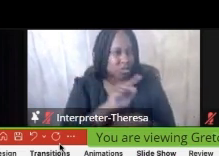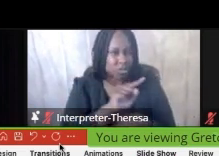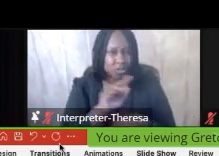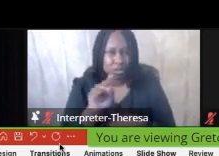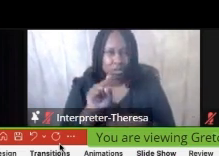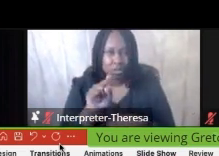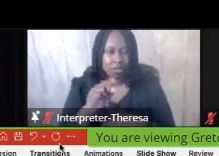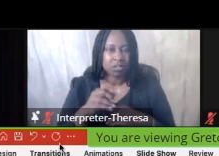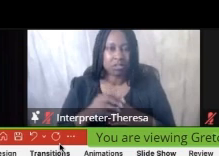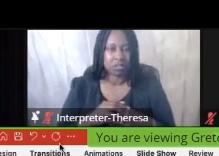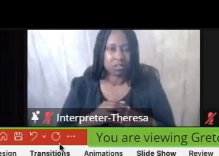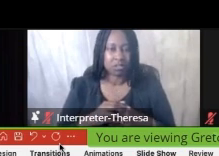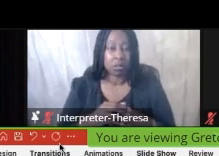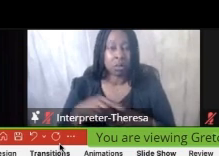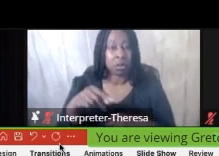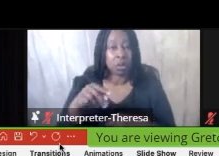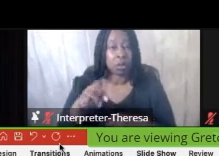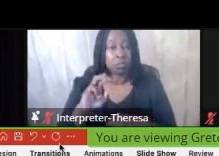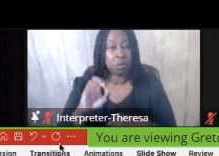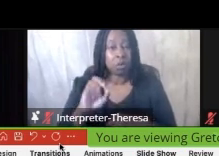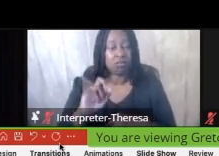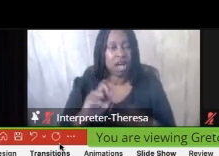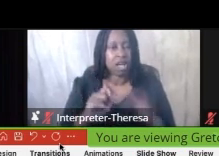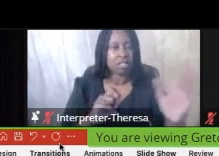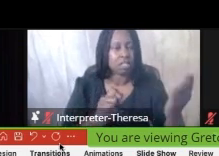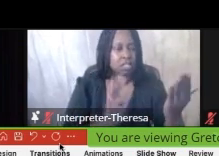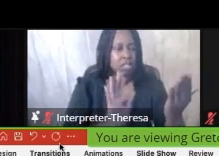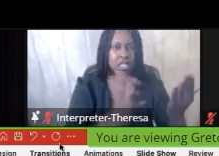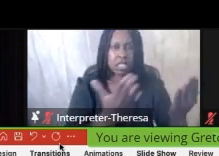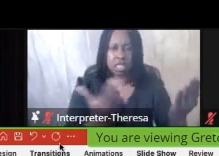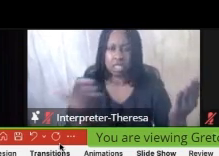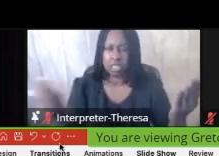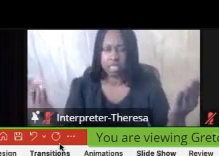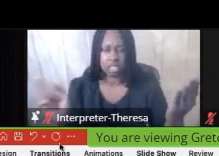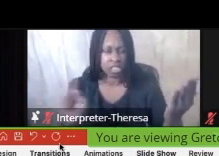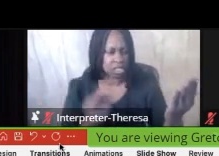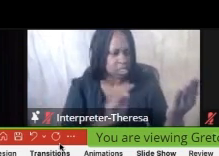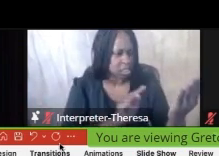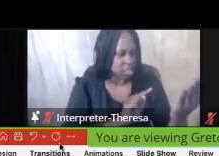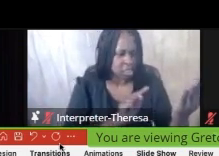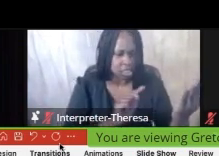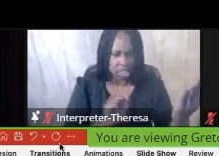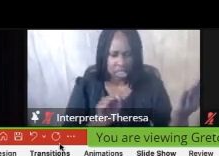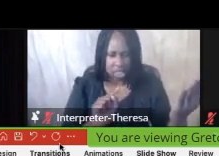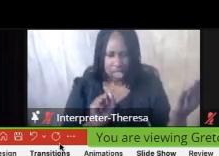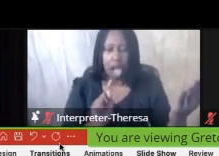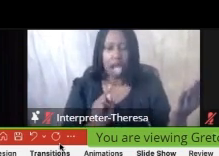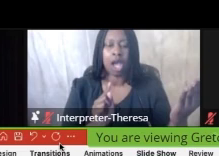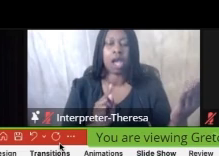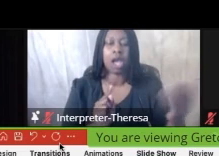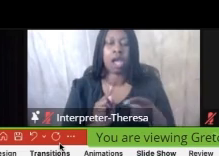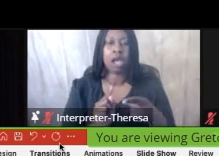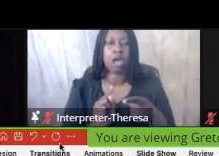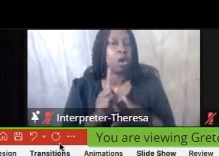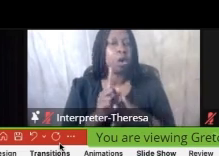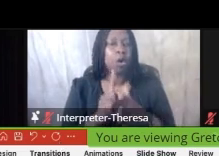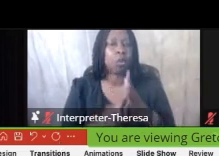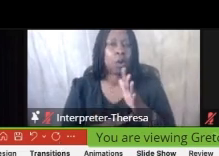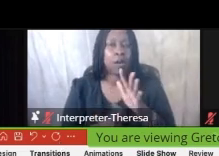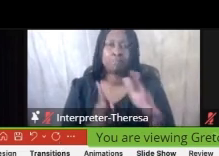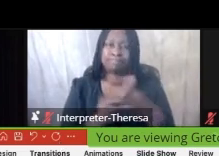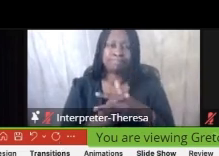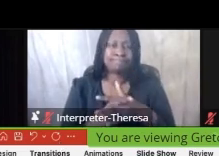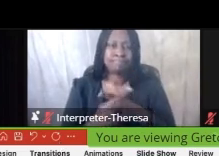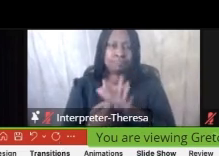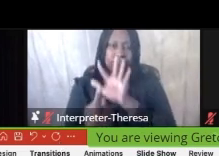looking across all of these profiles, what jumps out for you? What is this common piece? You